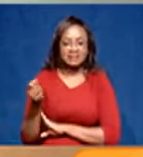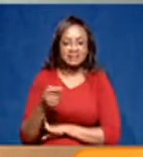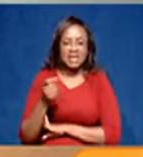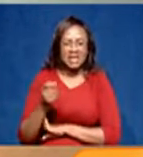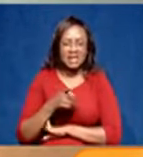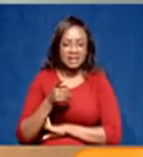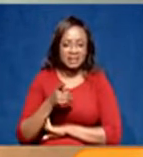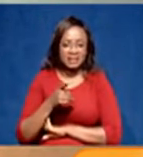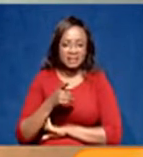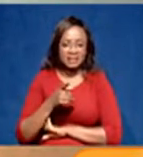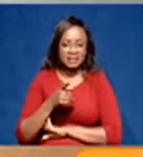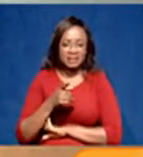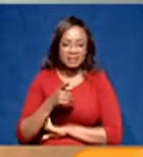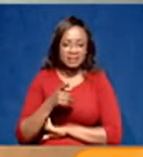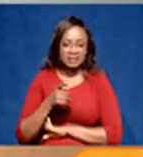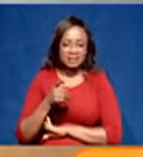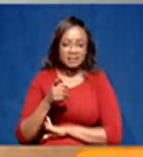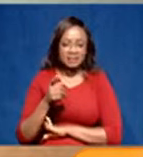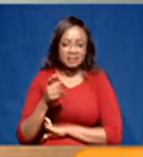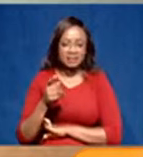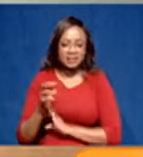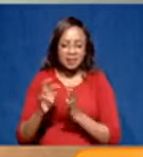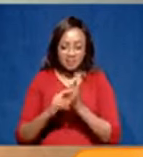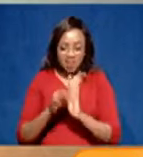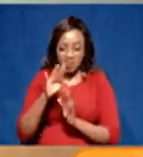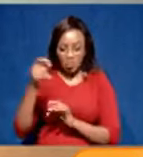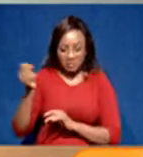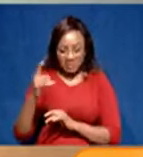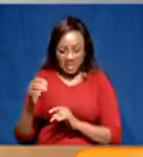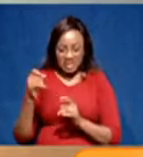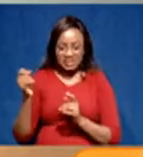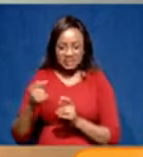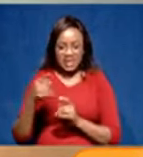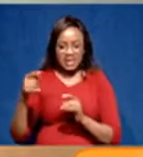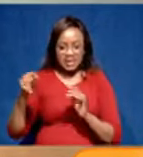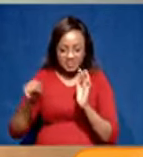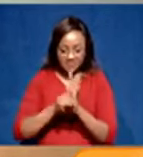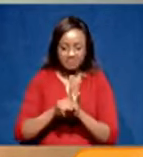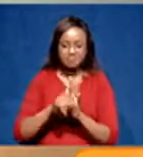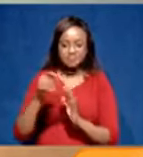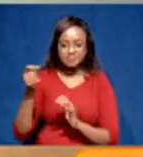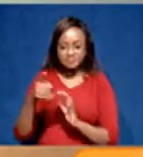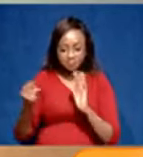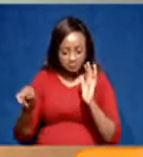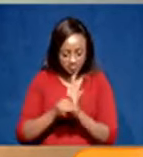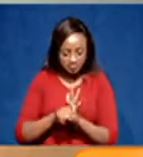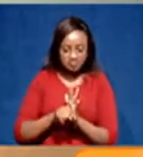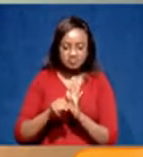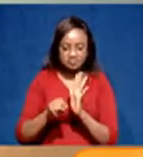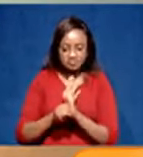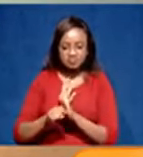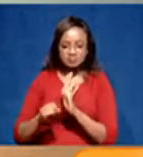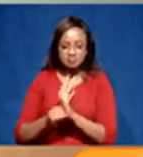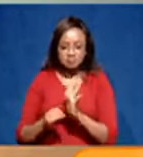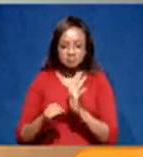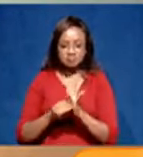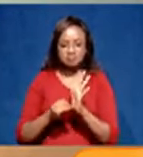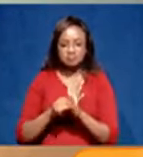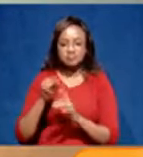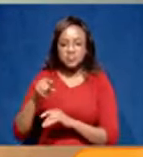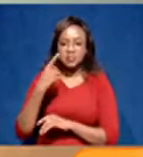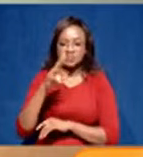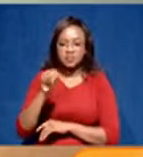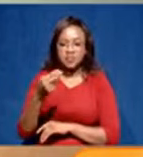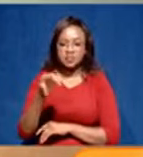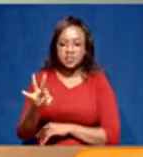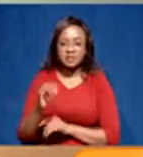a check-off of your payroll, that at the end of every month, there's a deduction that then goes into NHIF. Please